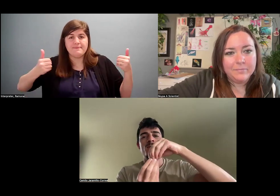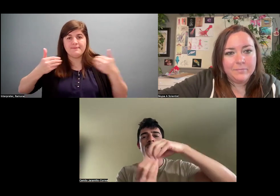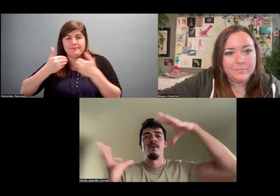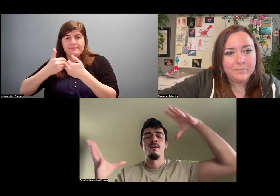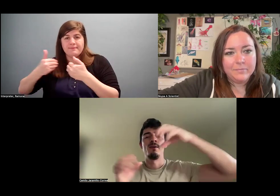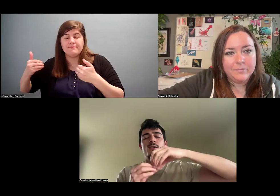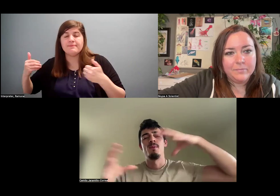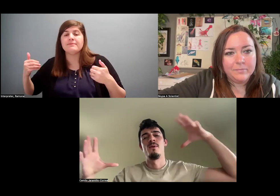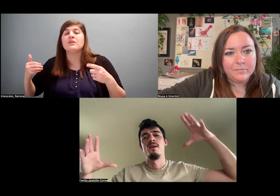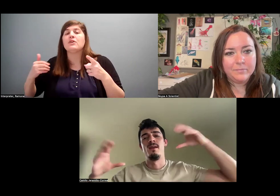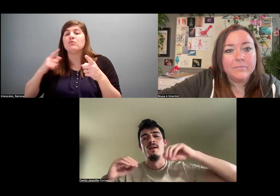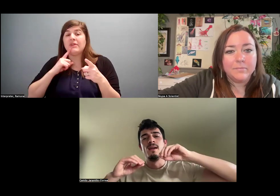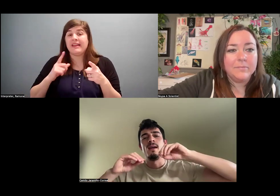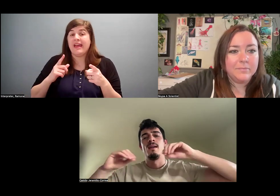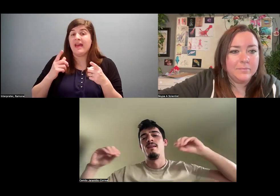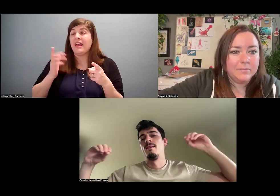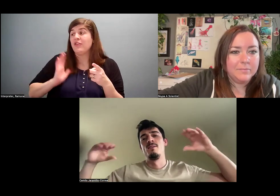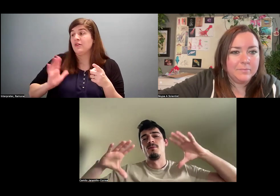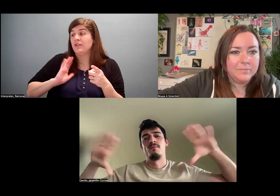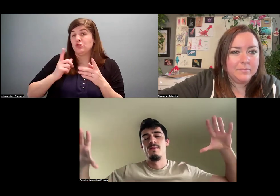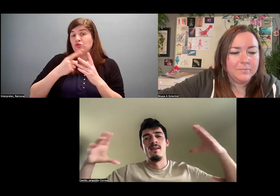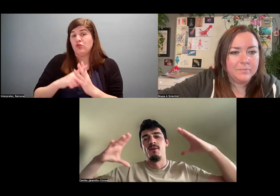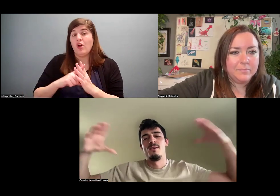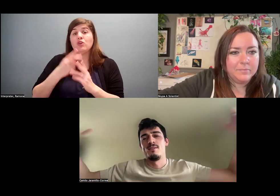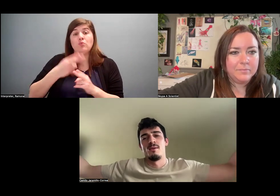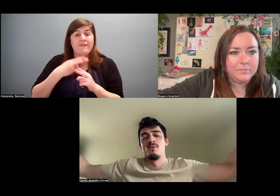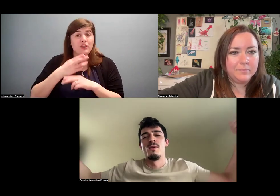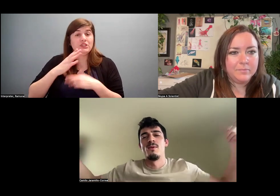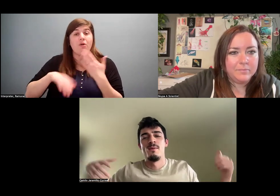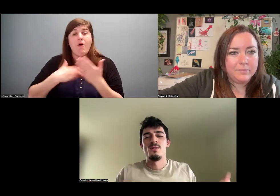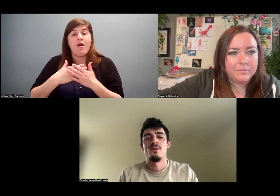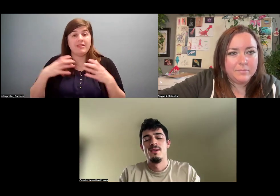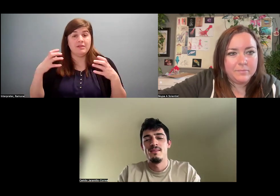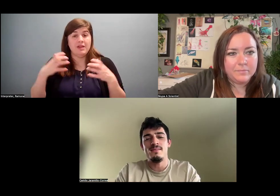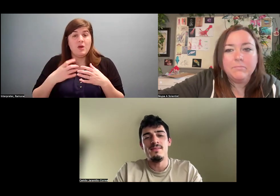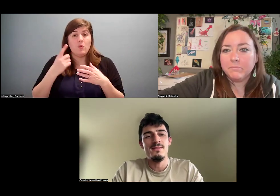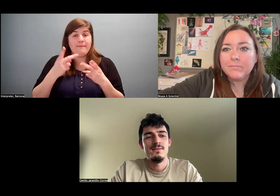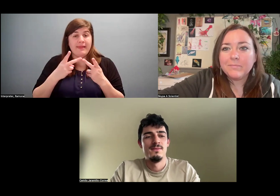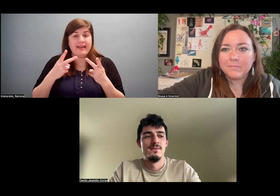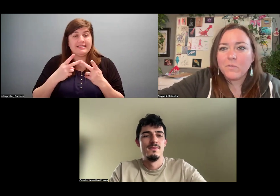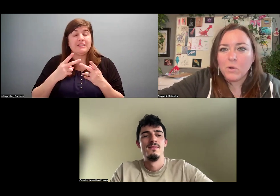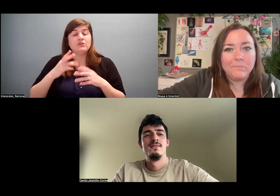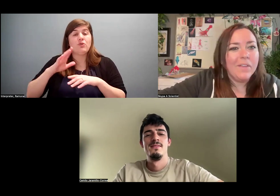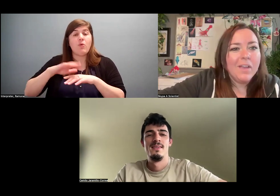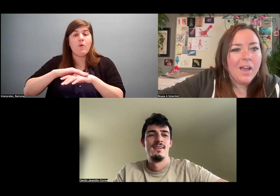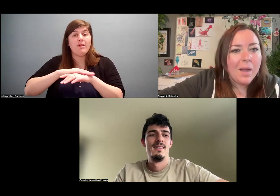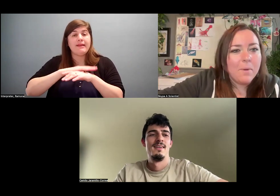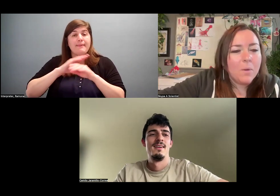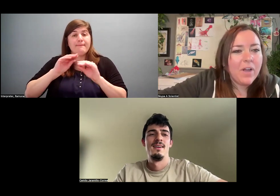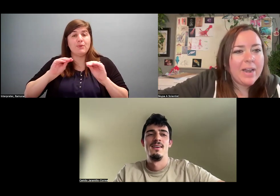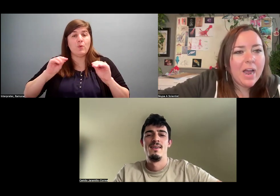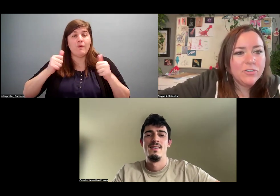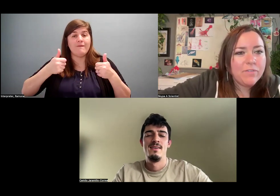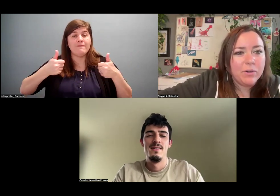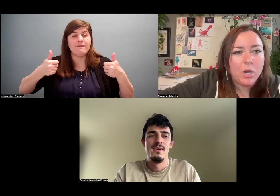in one point and everything kind of exploded. And everything is just like moving away from each other. Cool.